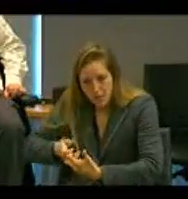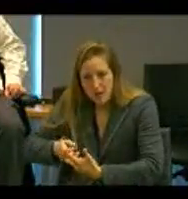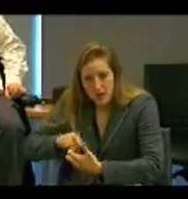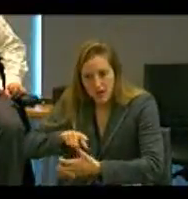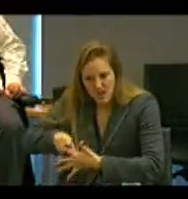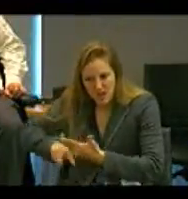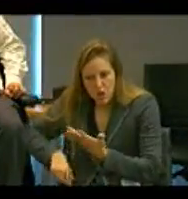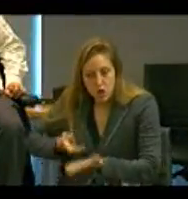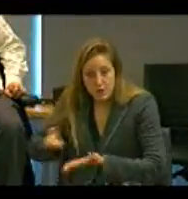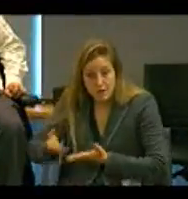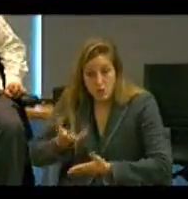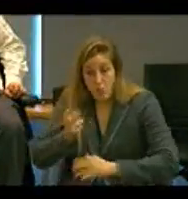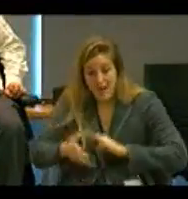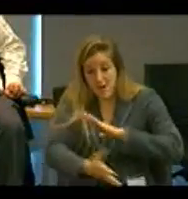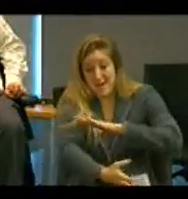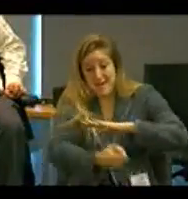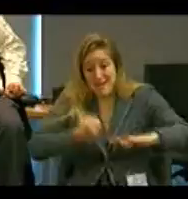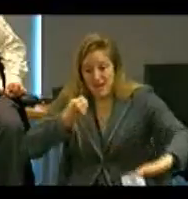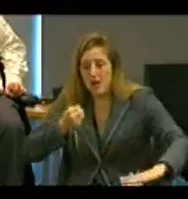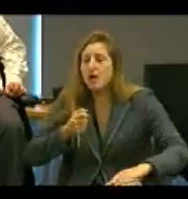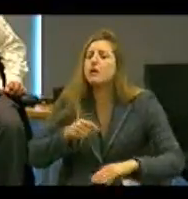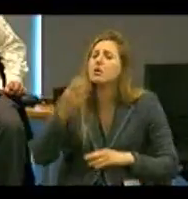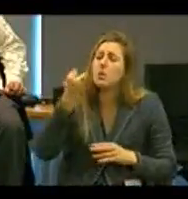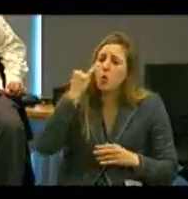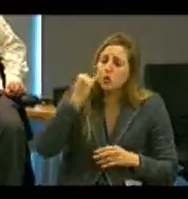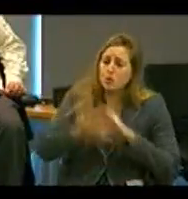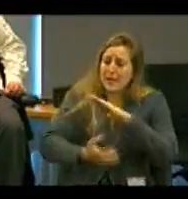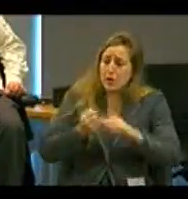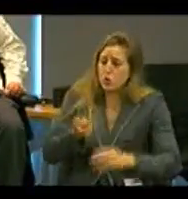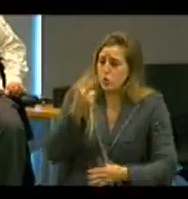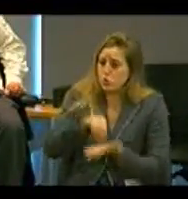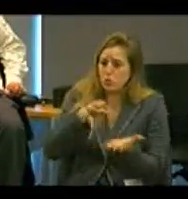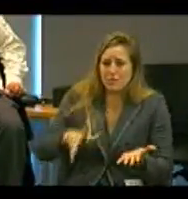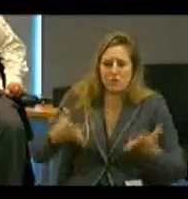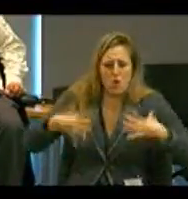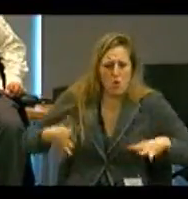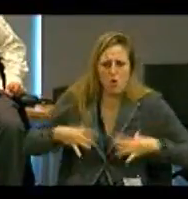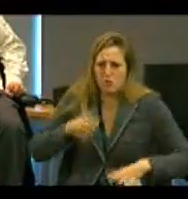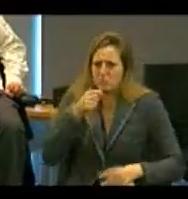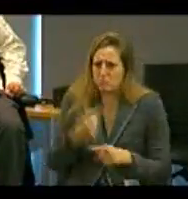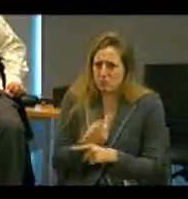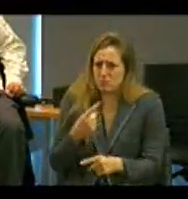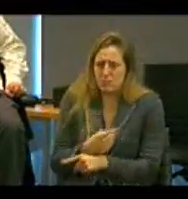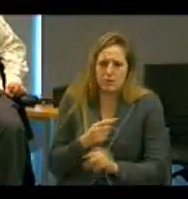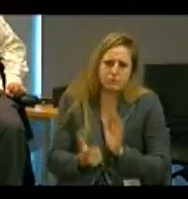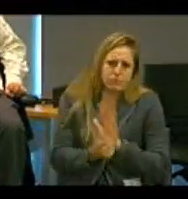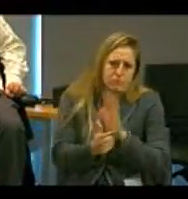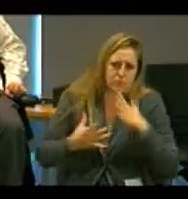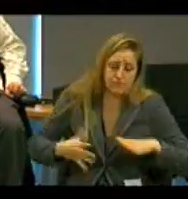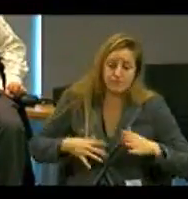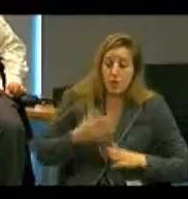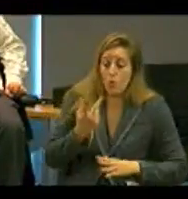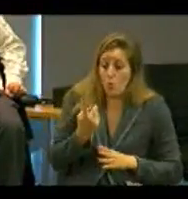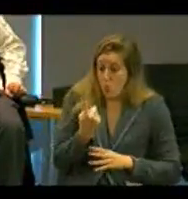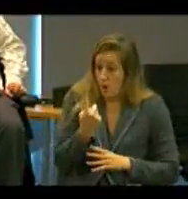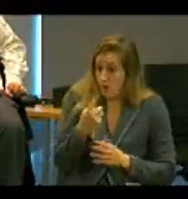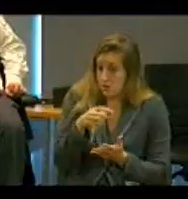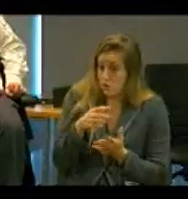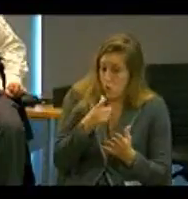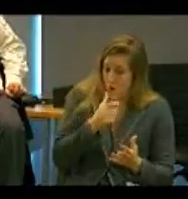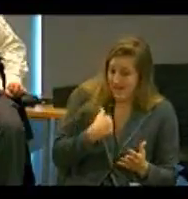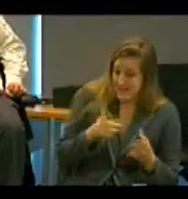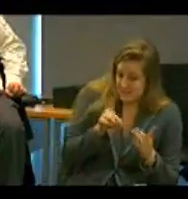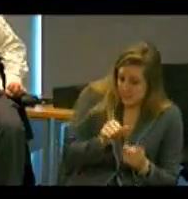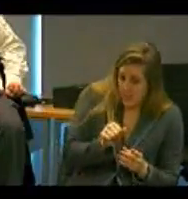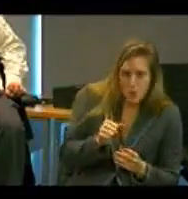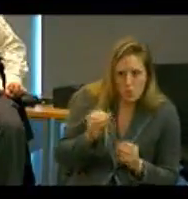So when they are removed, if you remove 2 students for a dress code violation, one with disabilities and one without, the impact is